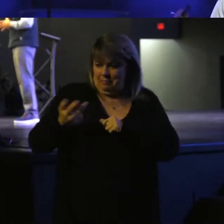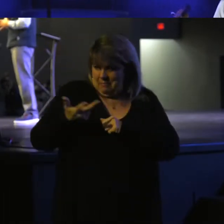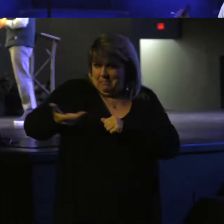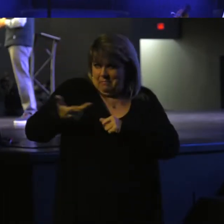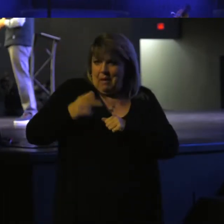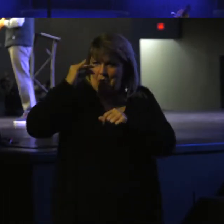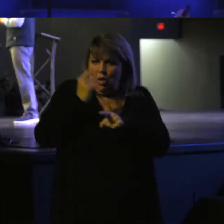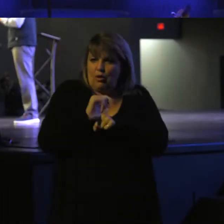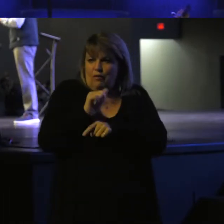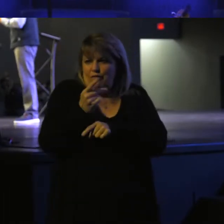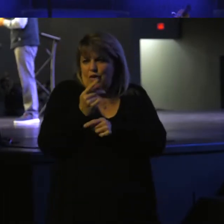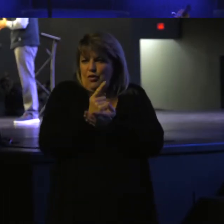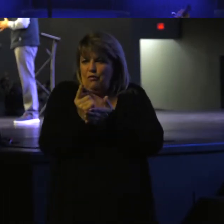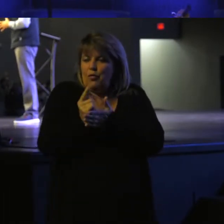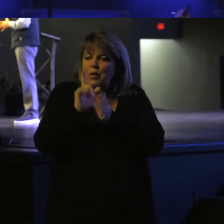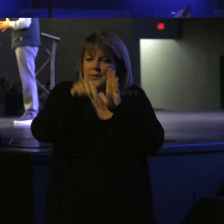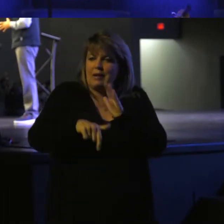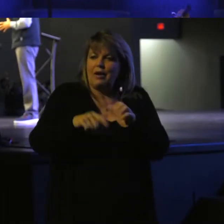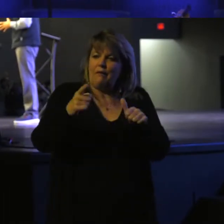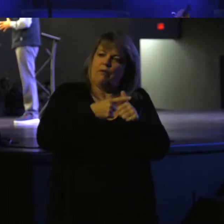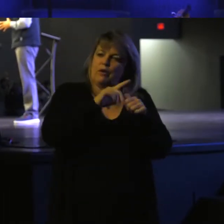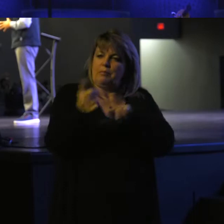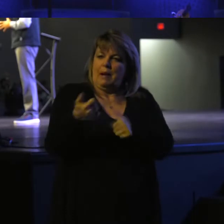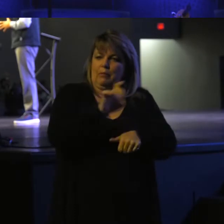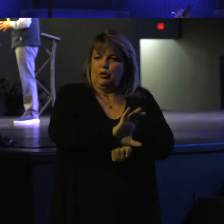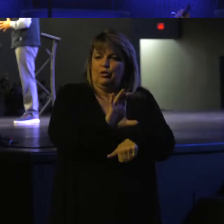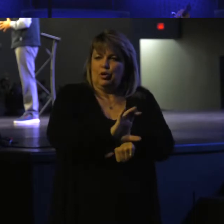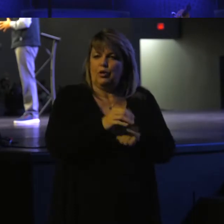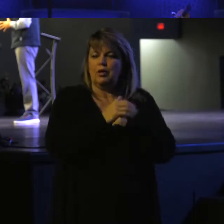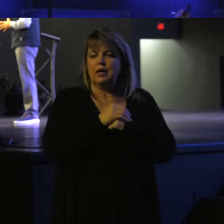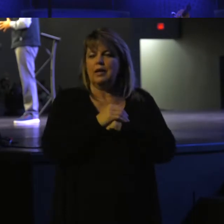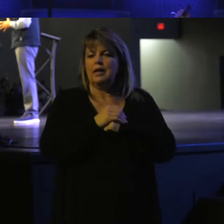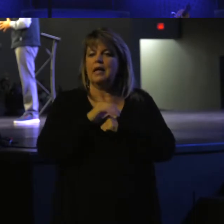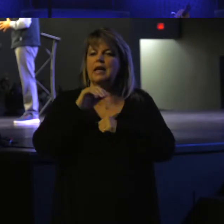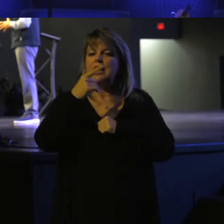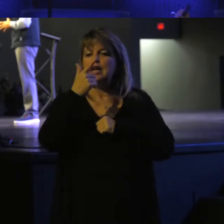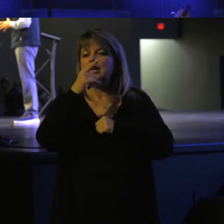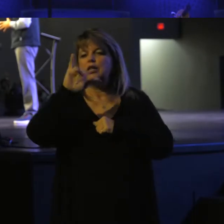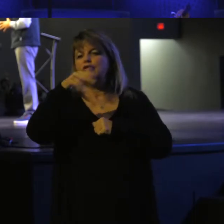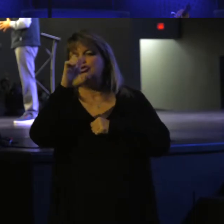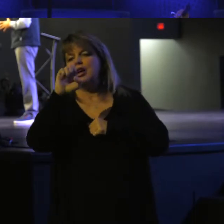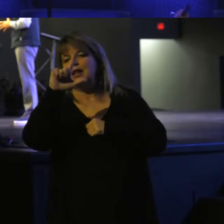a few weeks later at the Little First Baptist Church of Jellicoe, Tennessee.